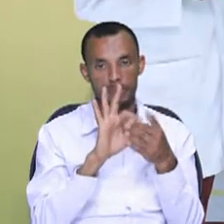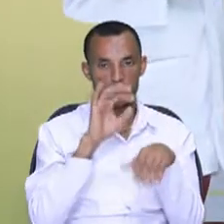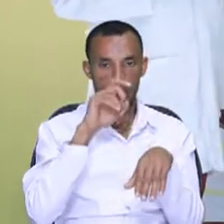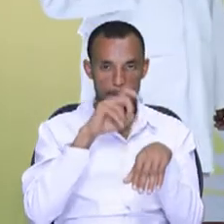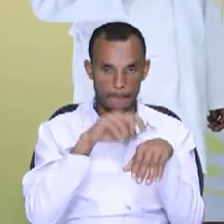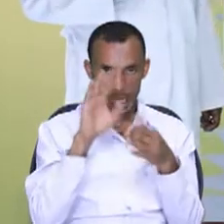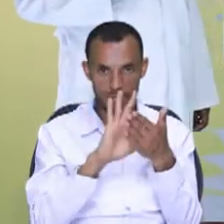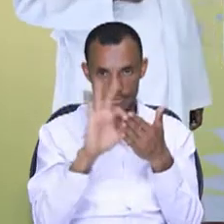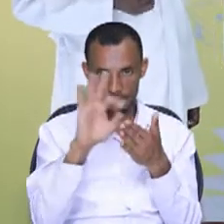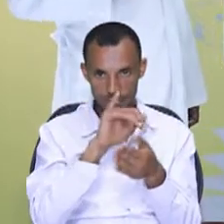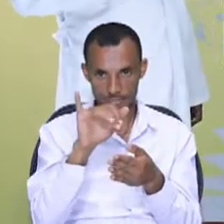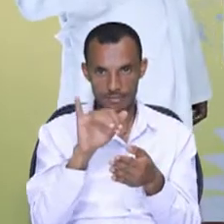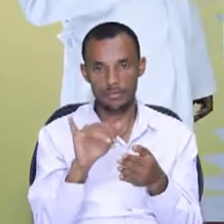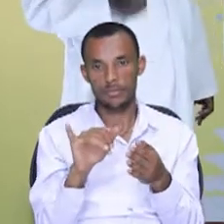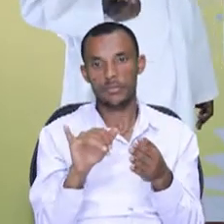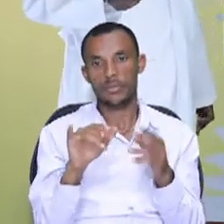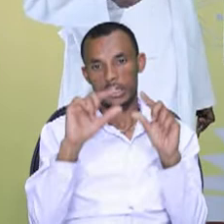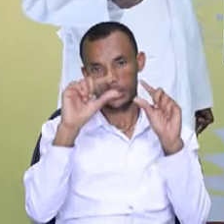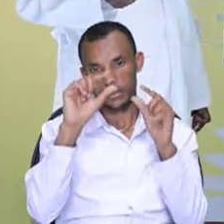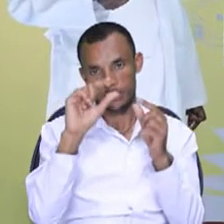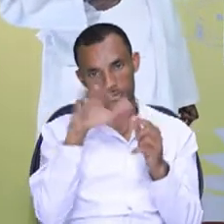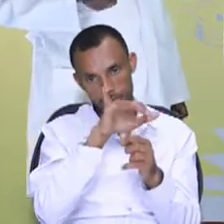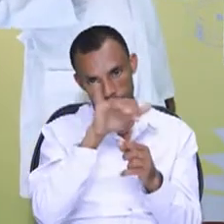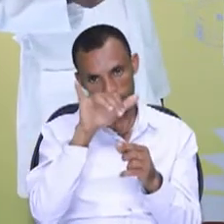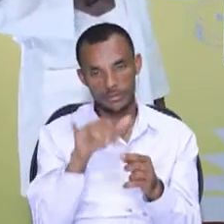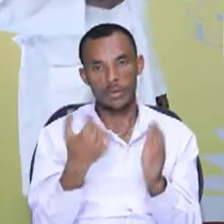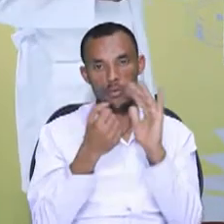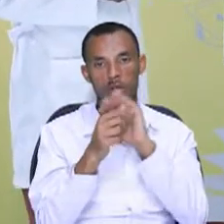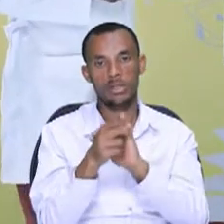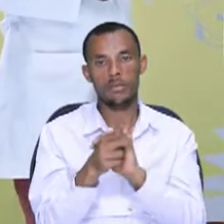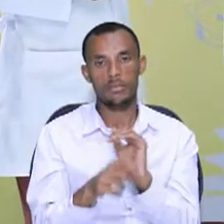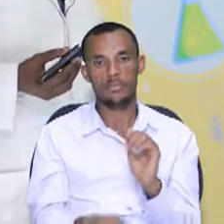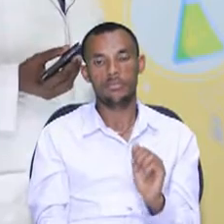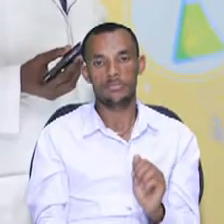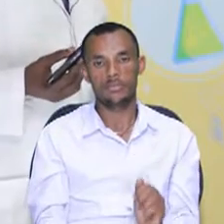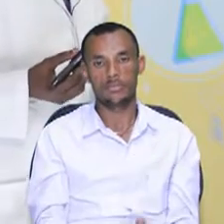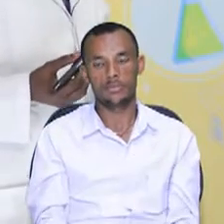period number is equal to number of shell. For example,